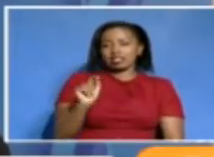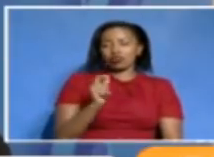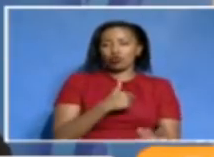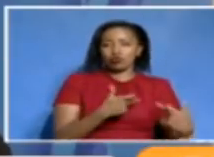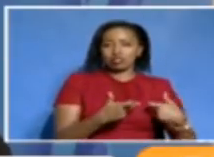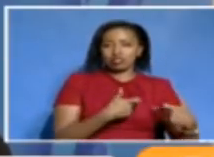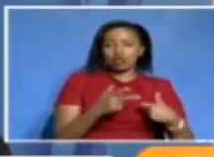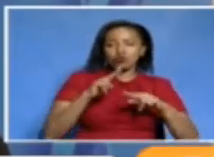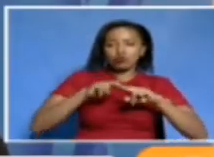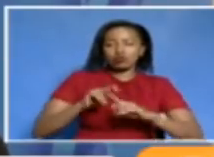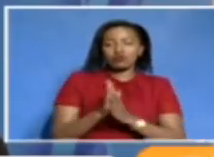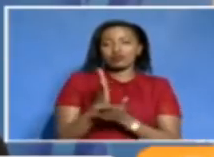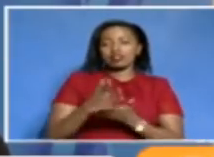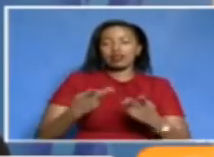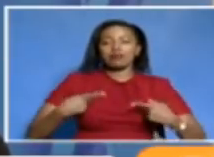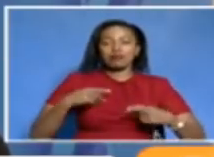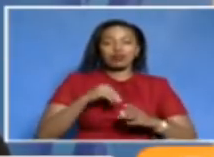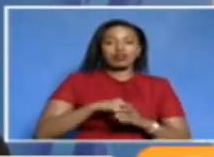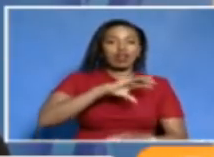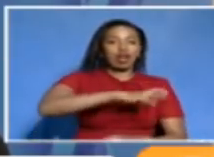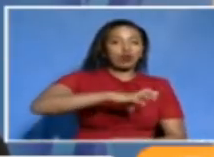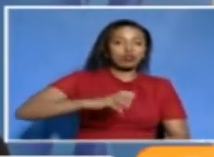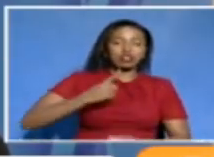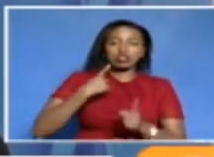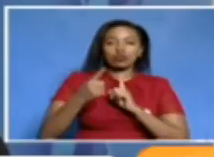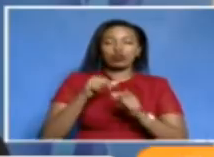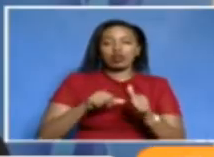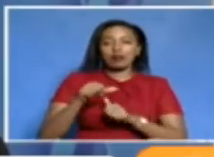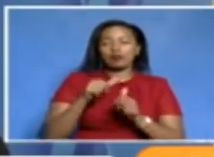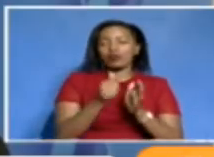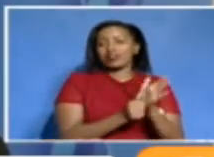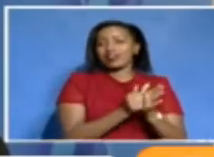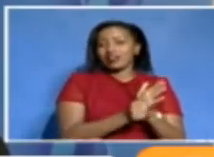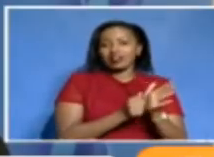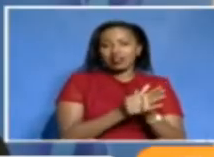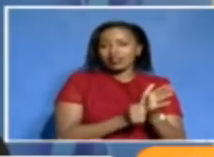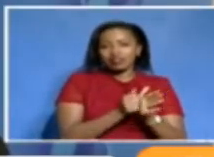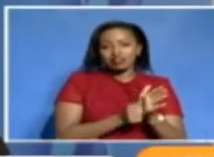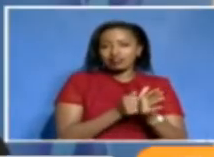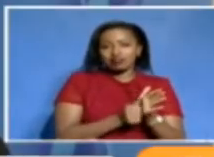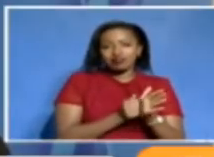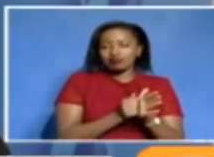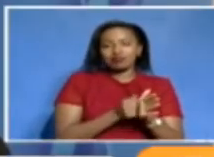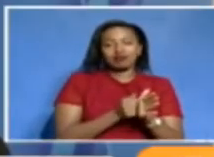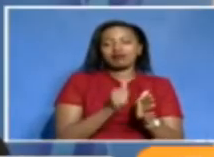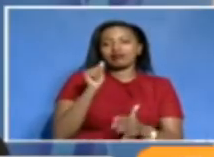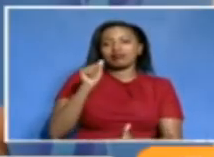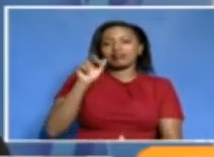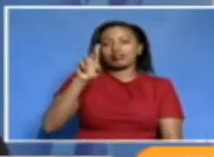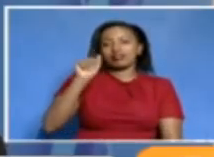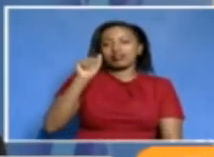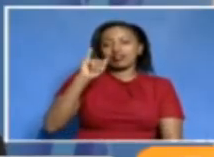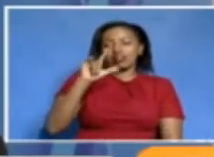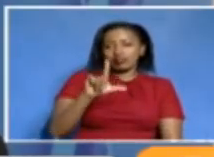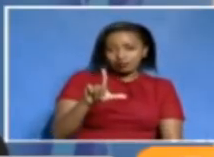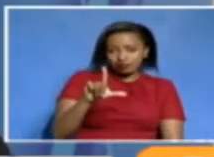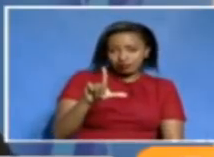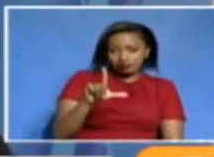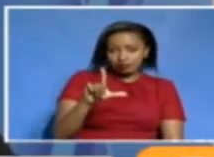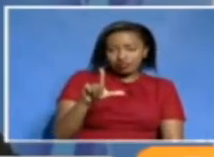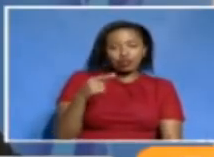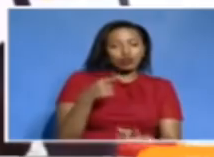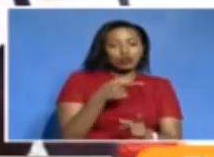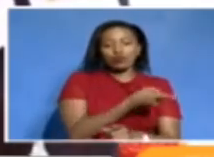some people in the county and they're talking about rail, light rail. Now, these are total different